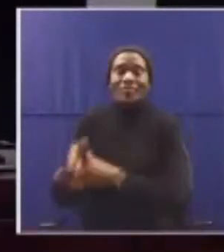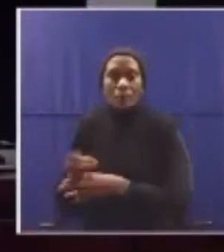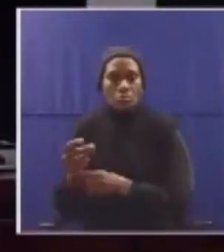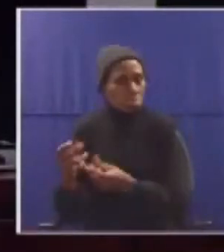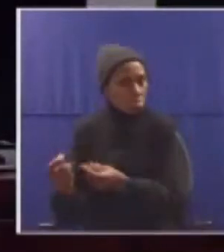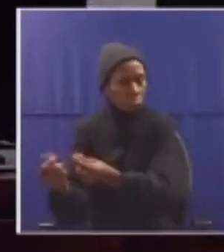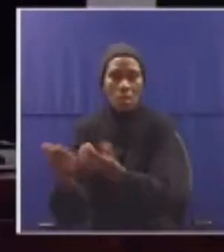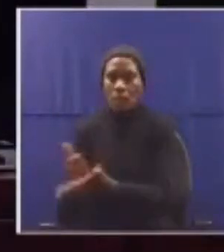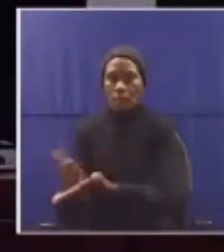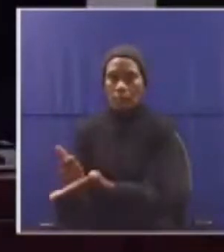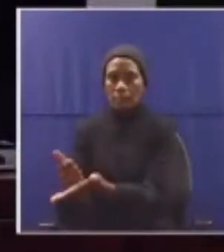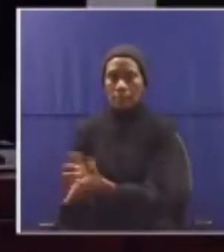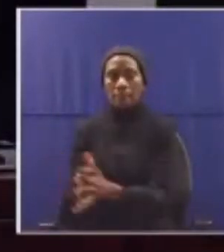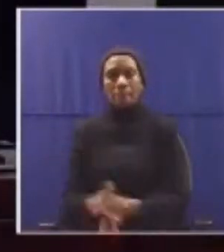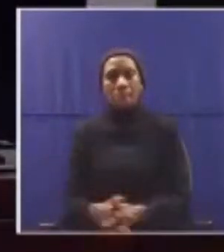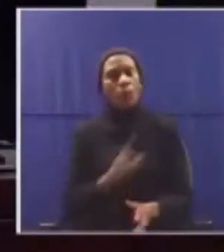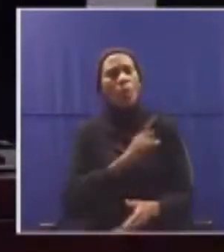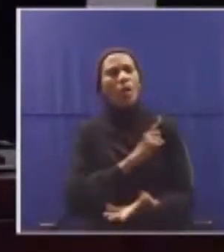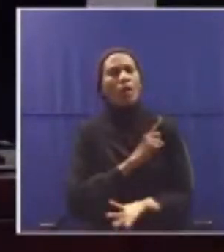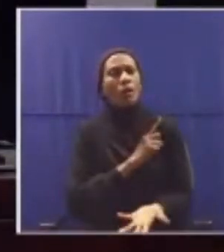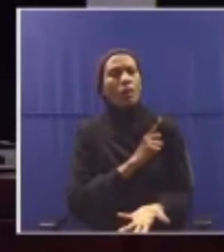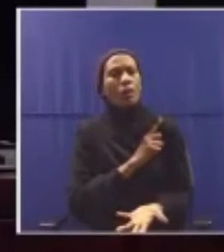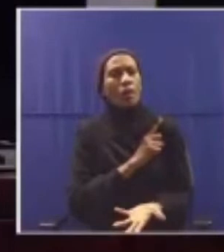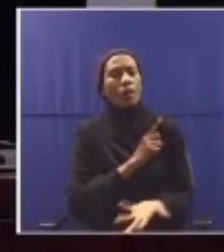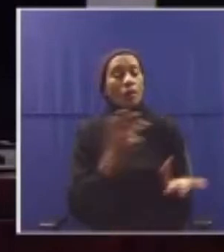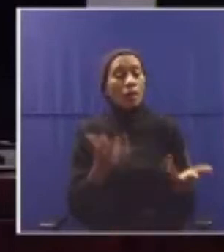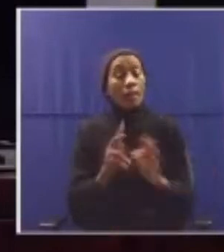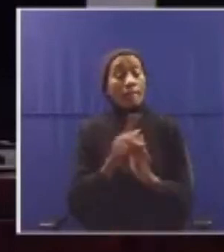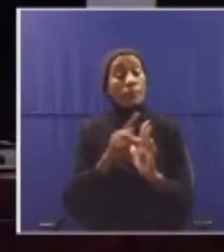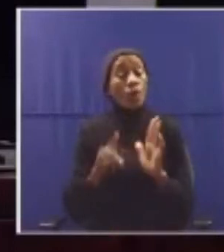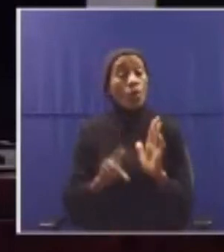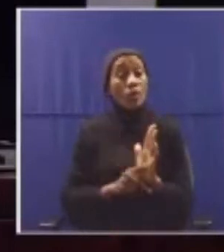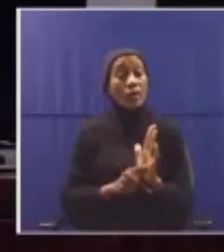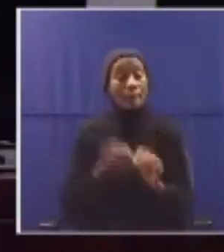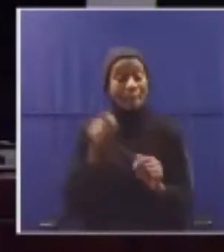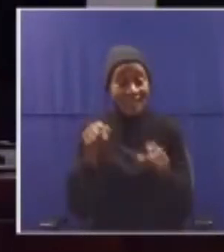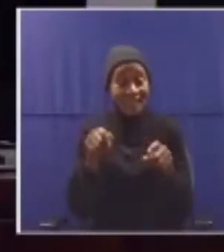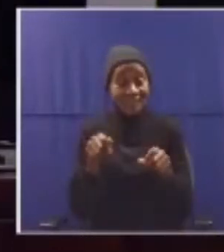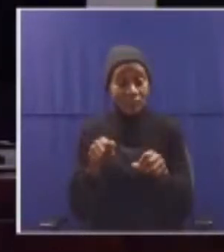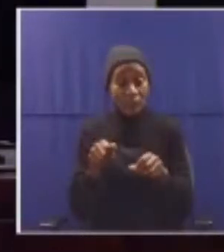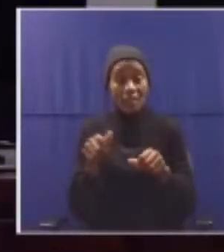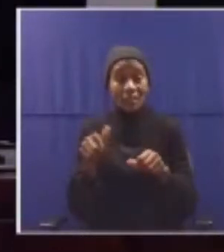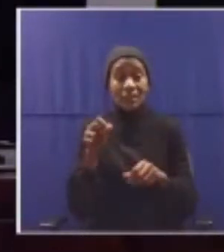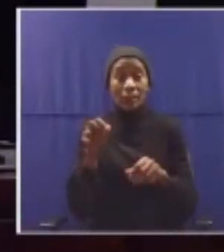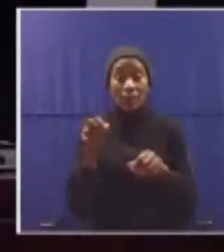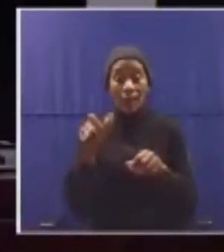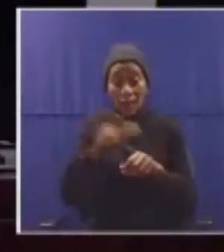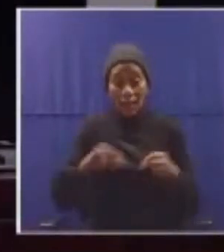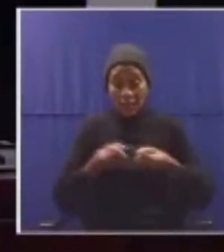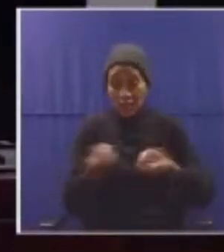decisively because the program of giving people land must ensure that